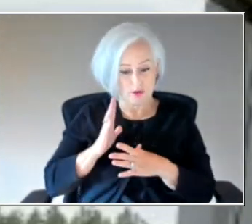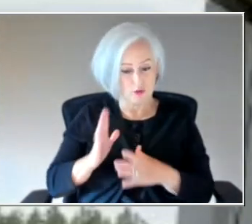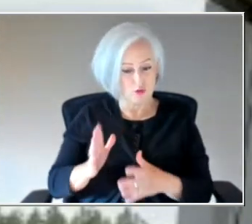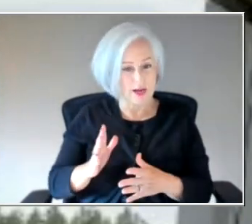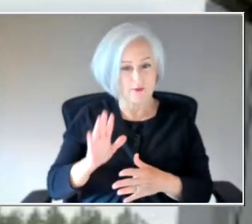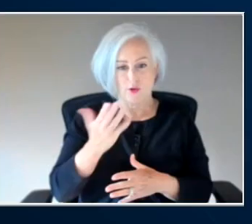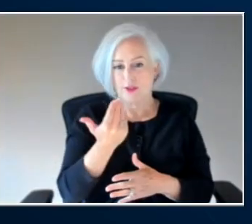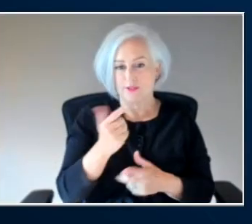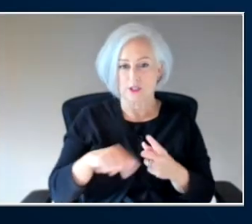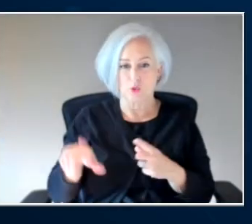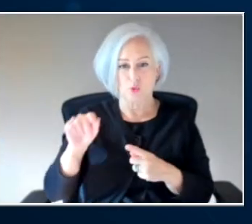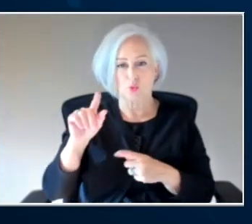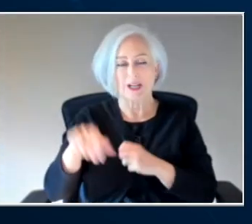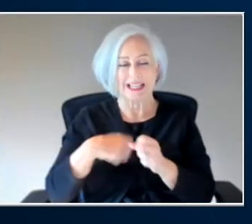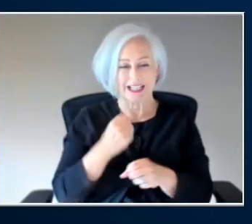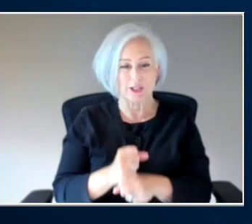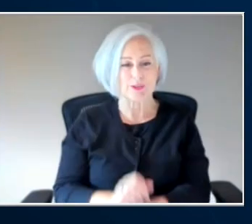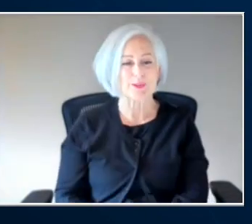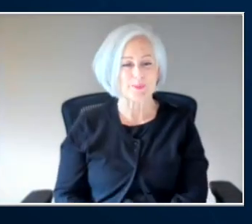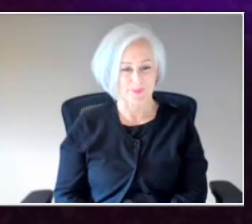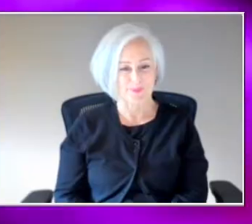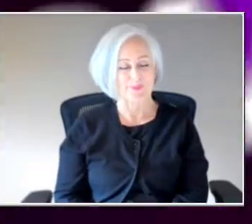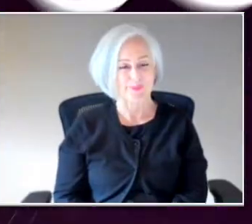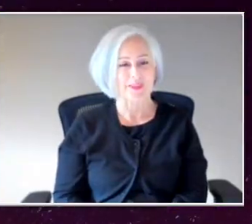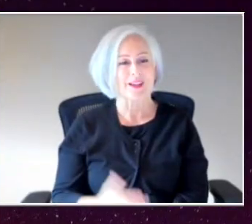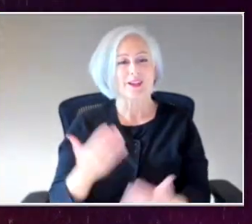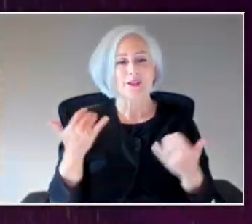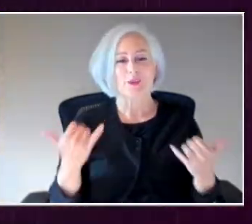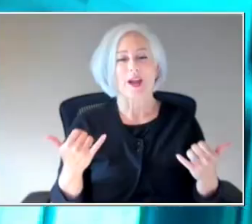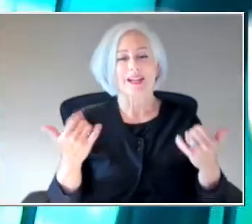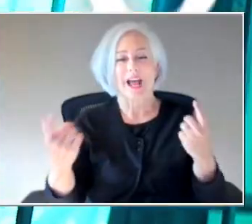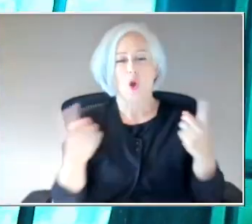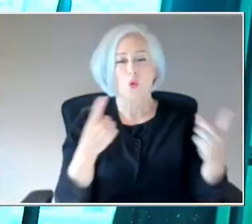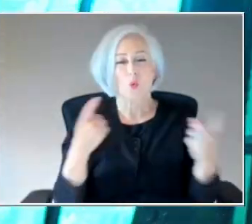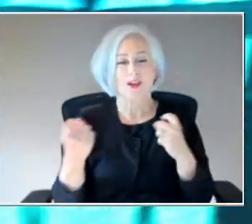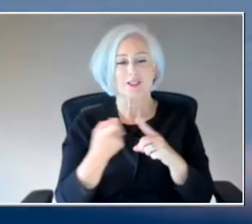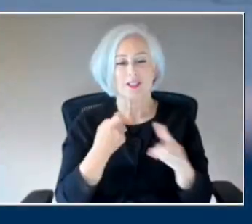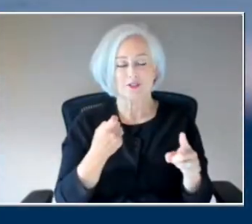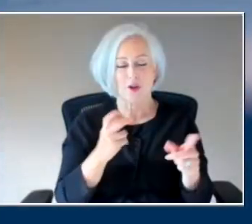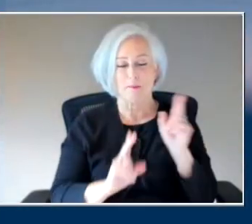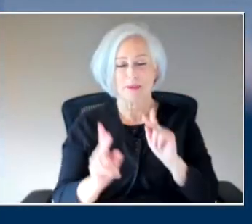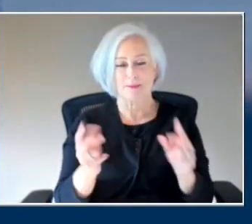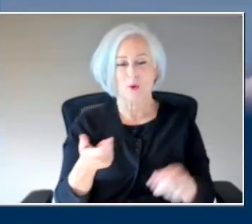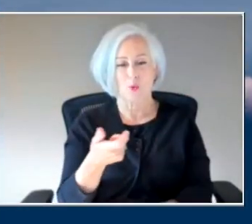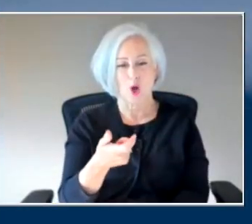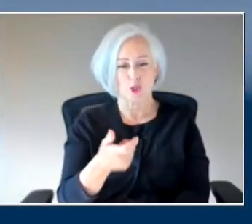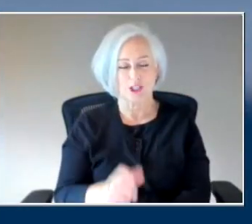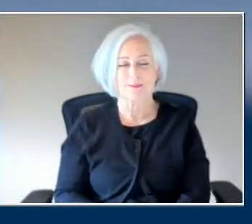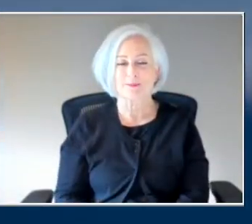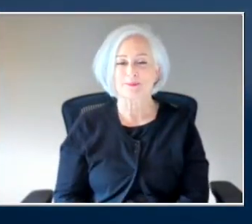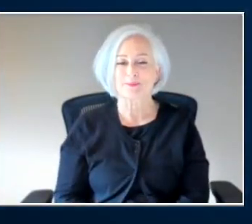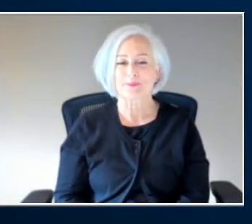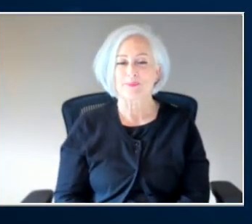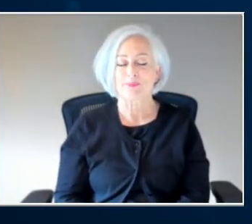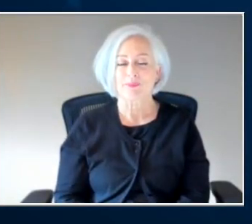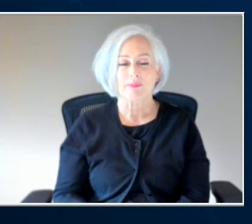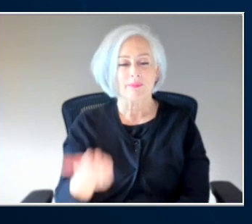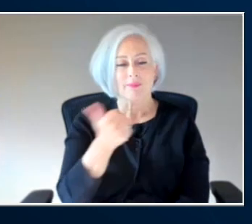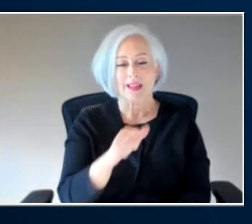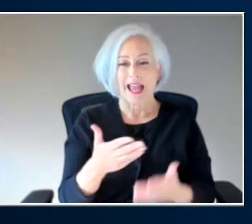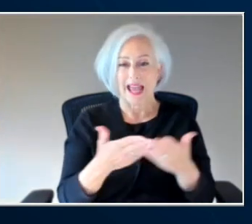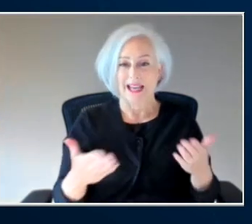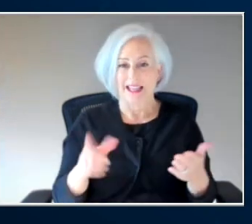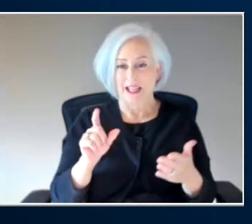years. Let's get to some questions from our viewers. And Jeremy wants to know, is there anything, Dr. Hendrickson, that they'll need to keep in mind or